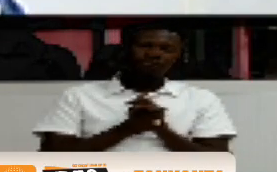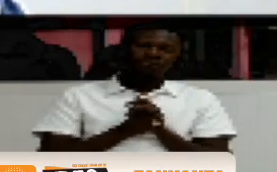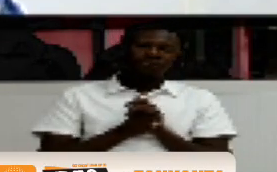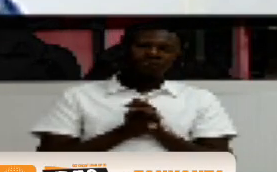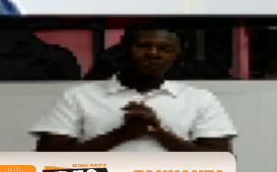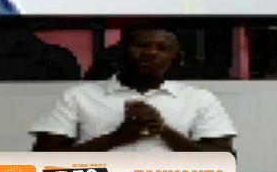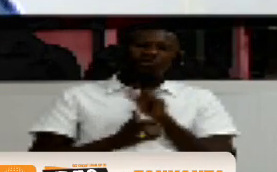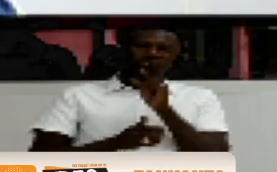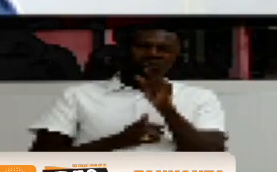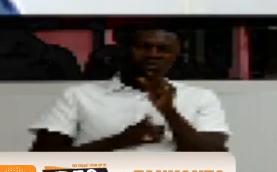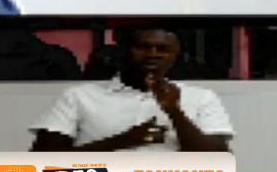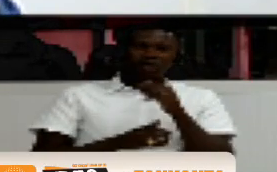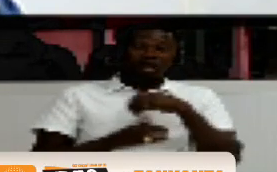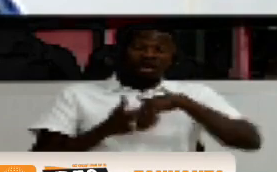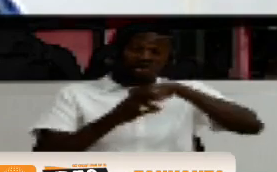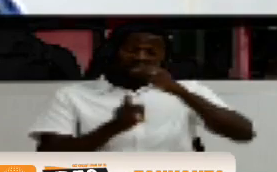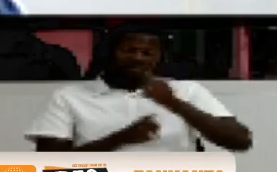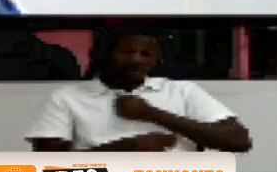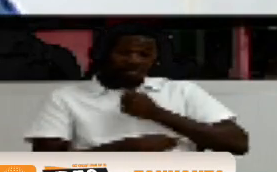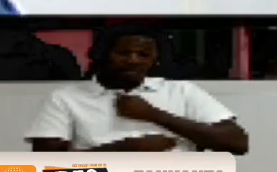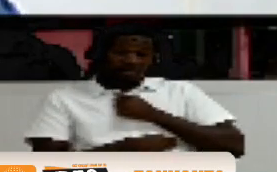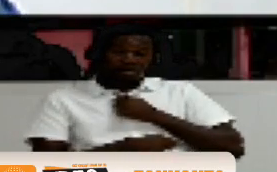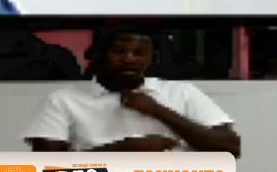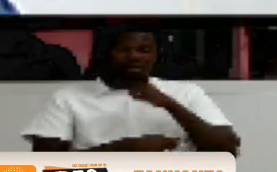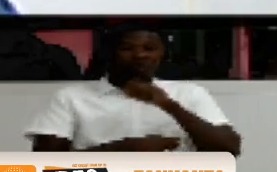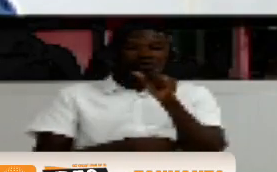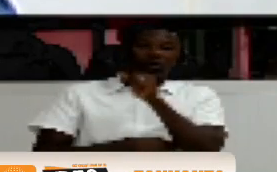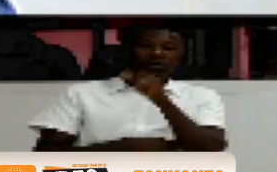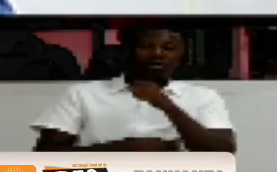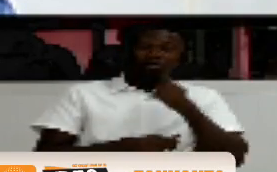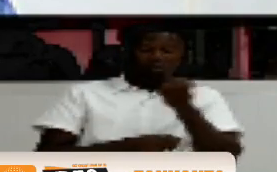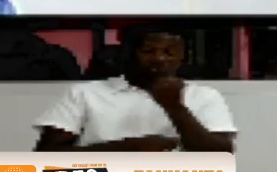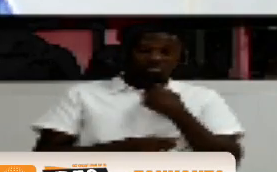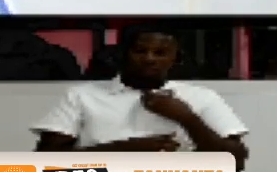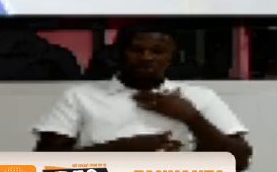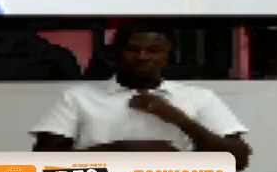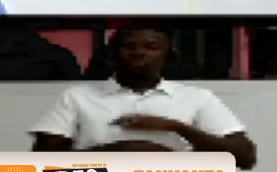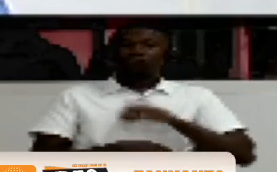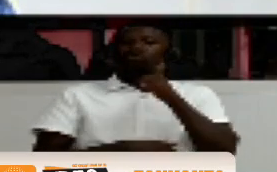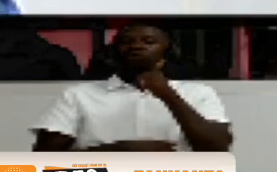some out of fear, and the others because it was convenient.